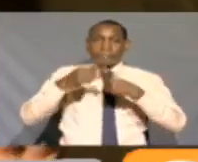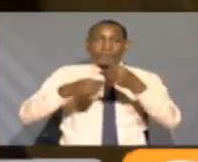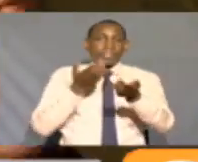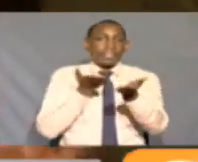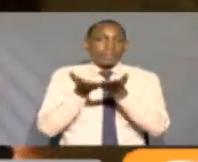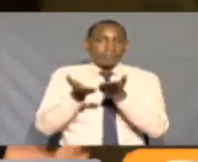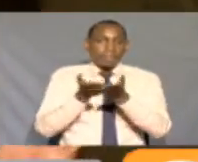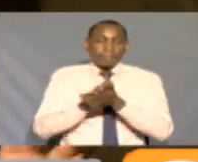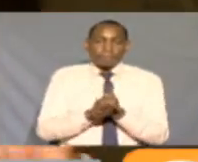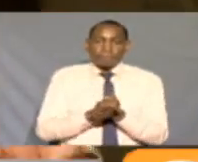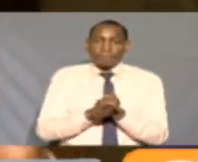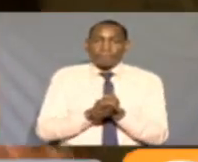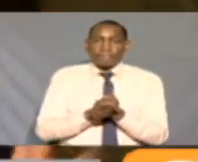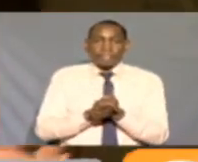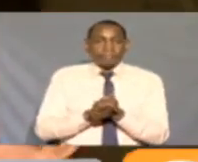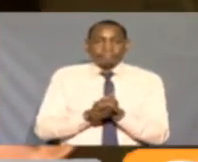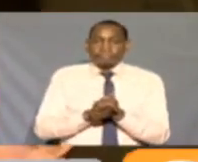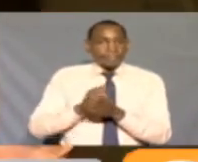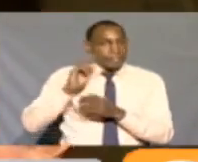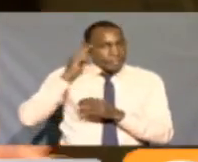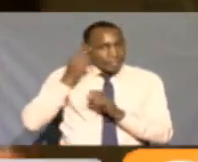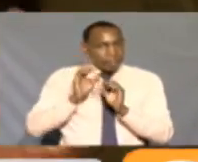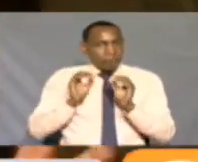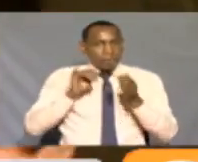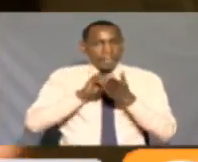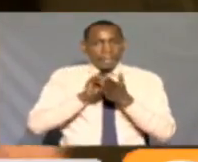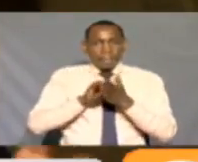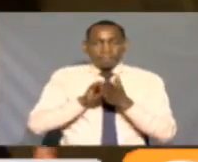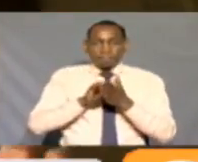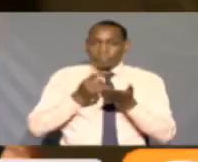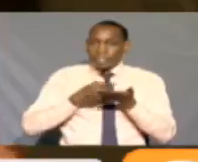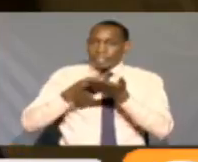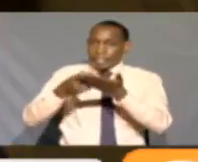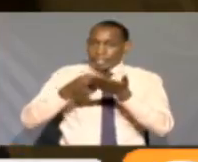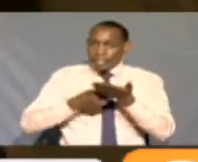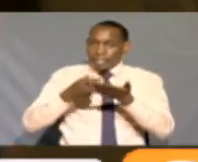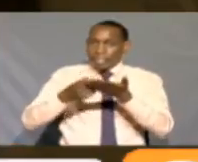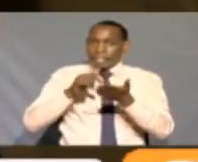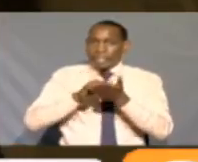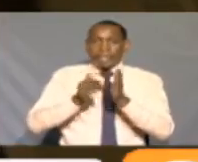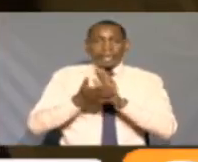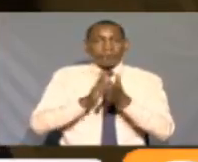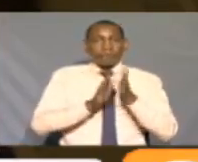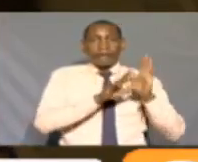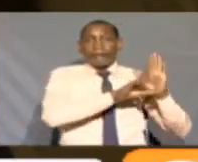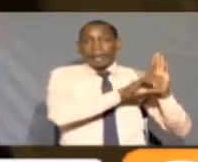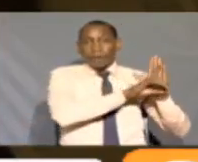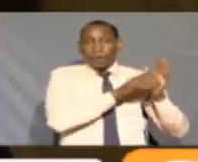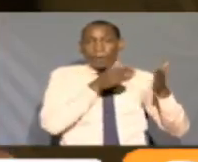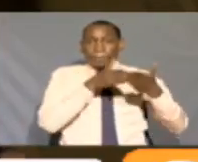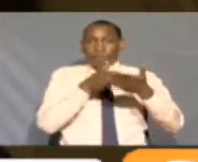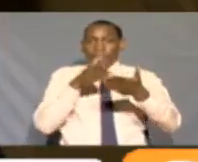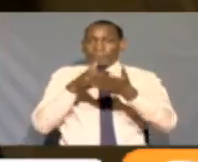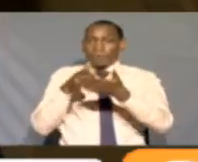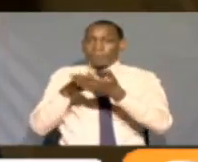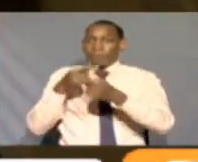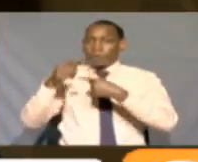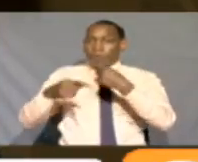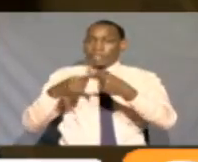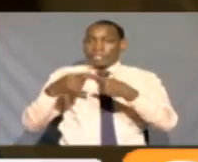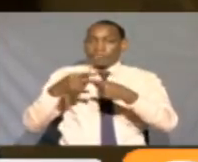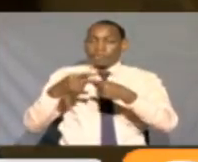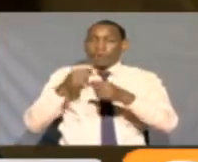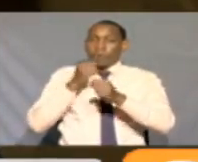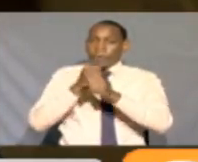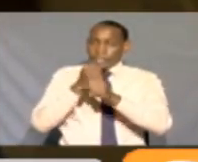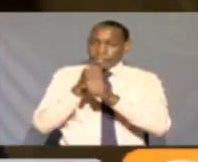to serve? It's an absurdity. I do not think that we can argue fundamentally that there is no law to stop them from discharging